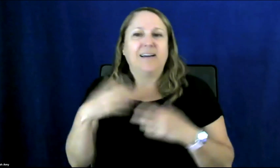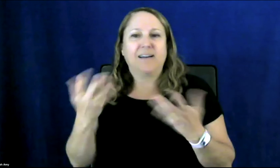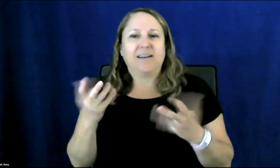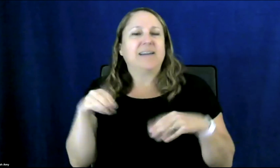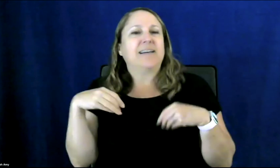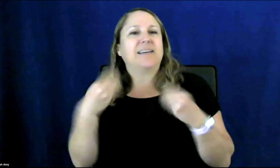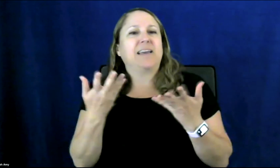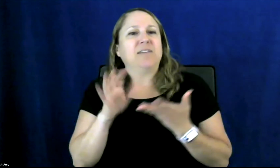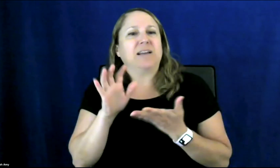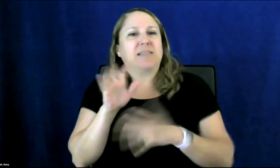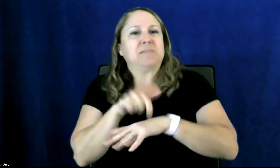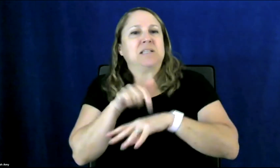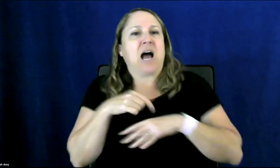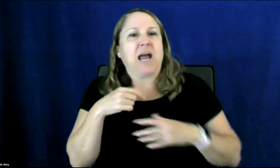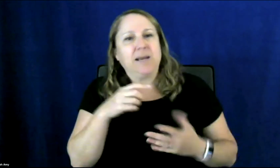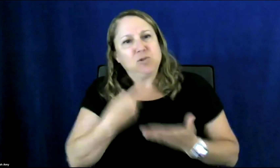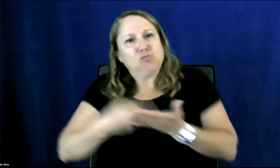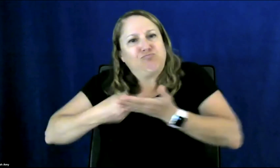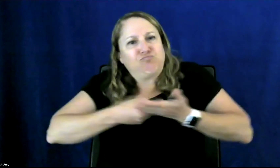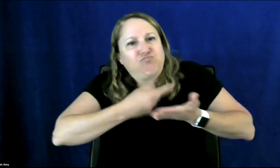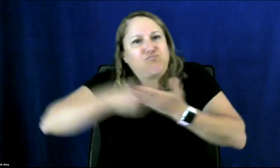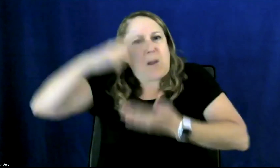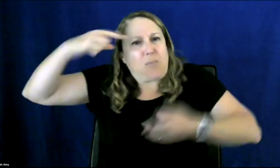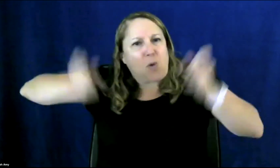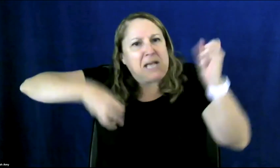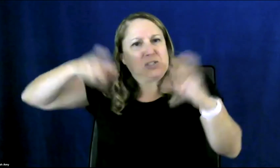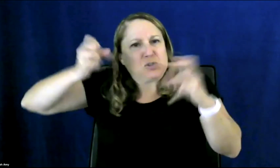that increased space to brainstorm, troubleshoot,